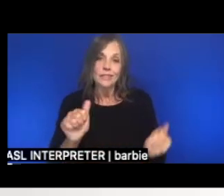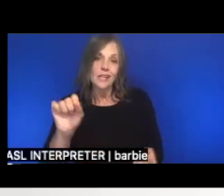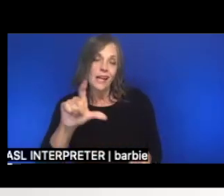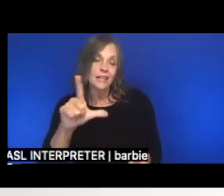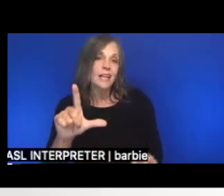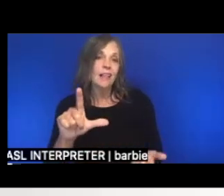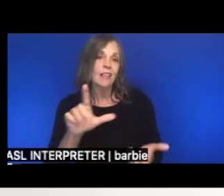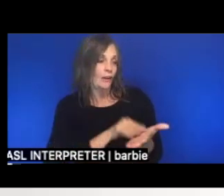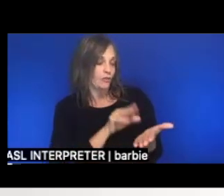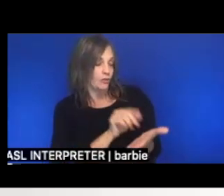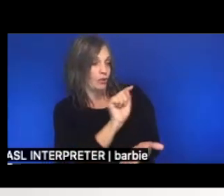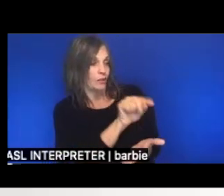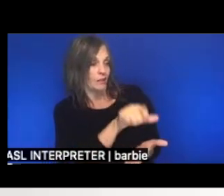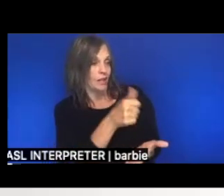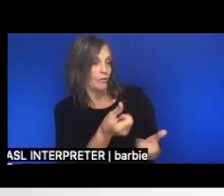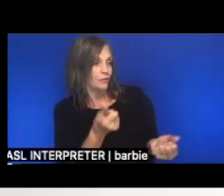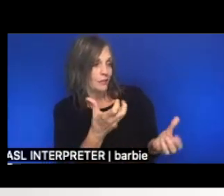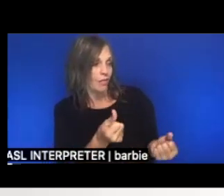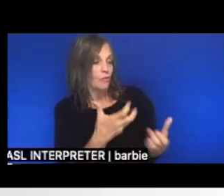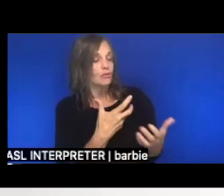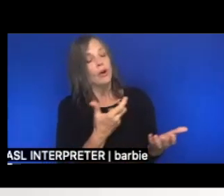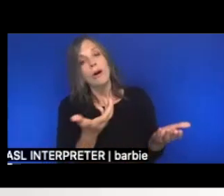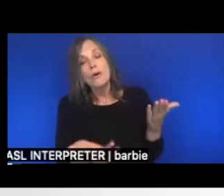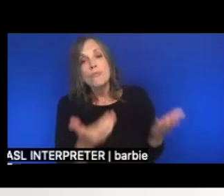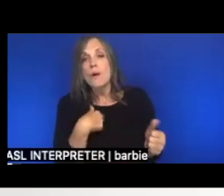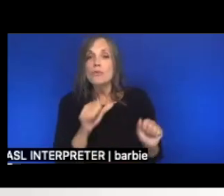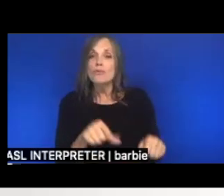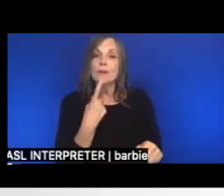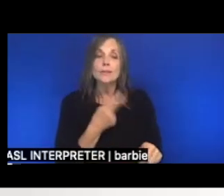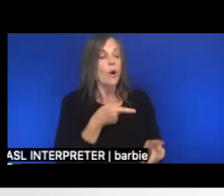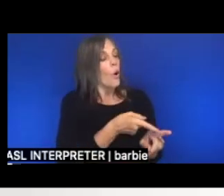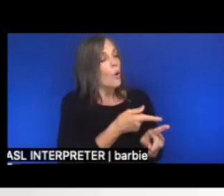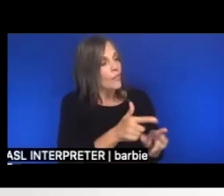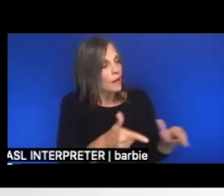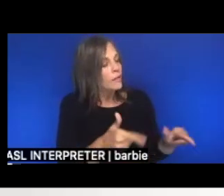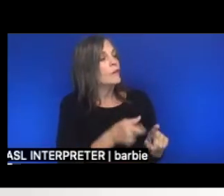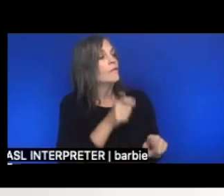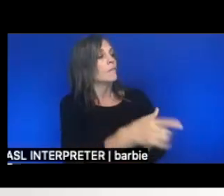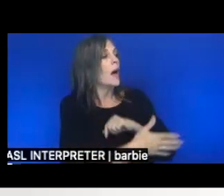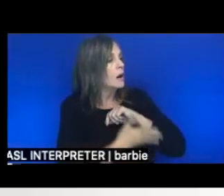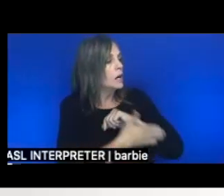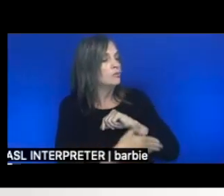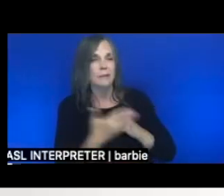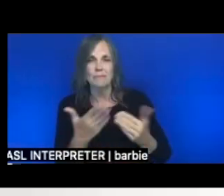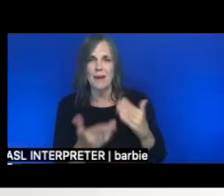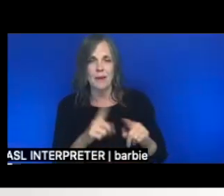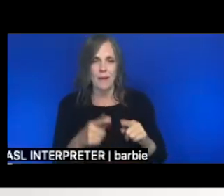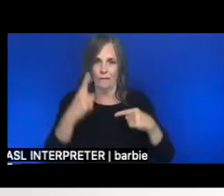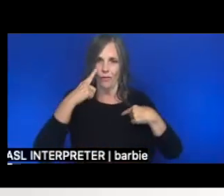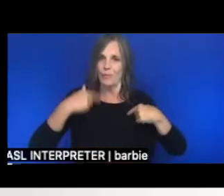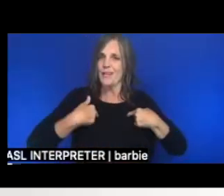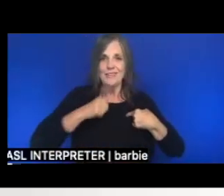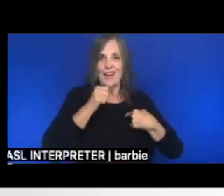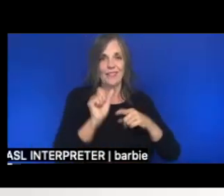learning another sign language, maybe they can say, ah, you are from this country. Maybe they can, but with me, it was not the